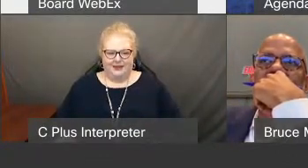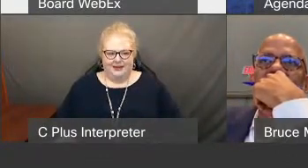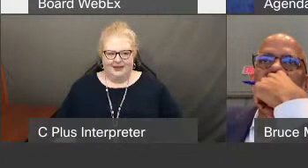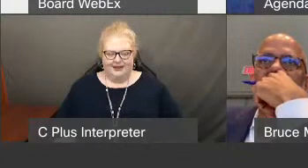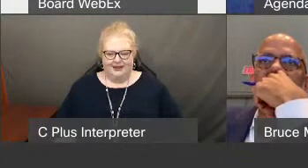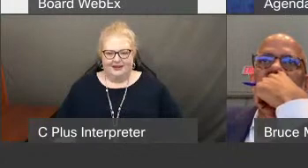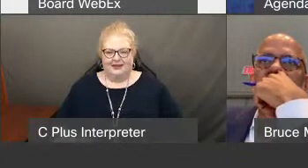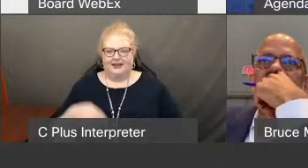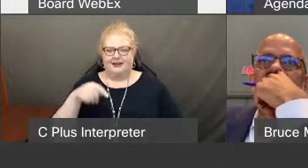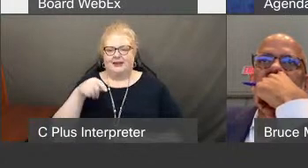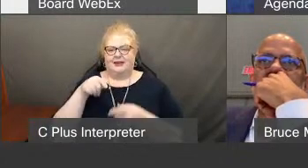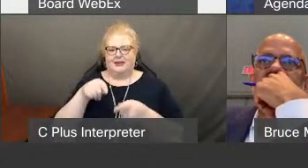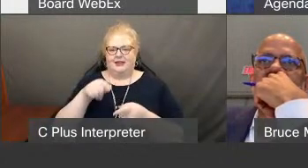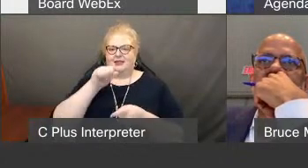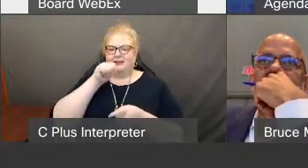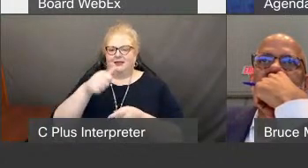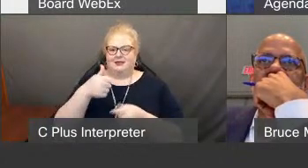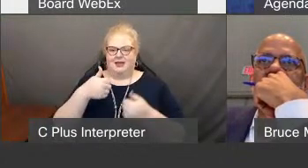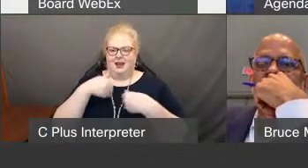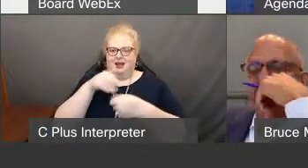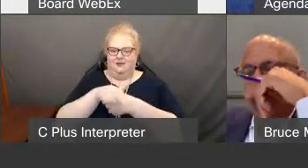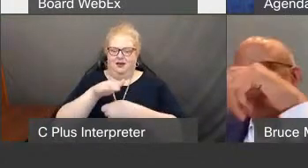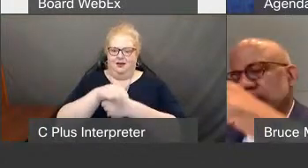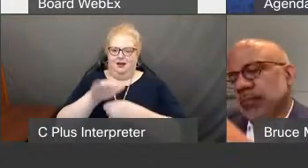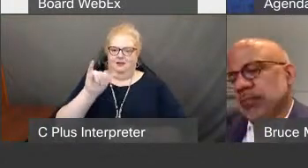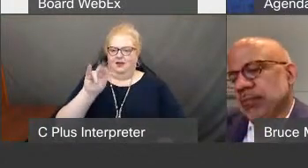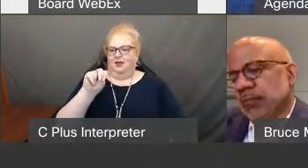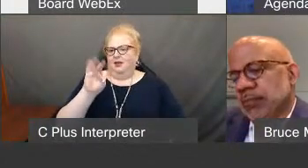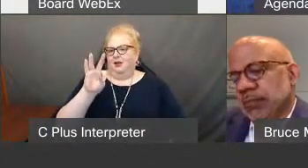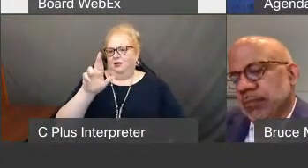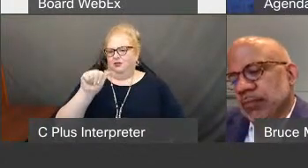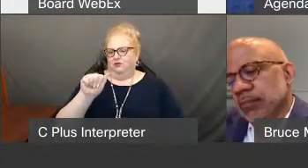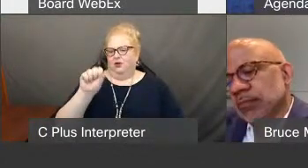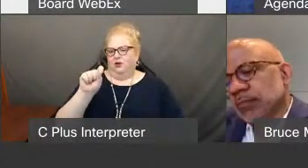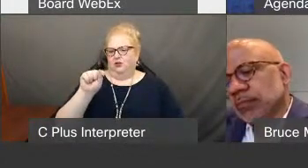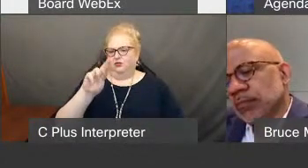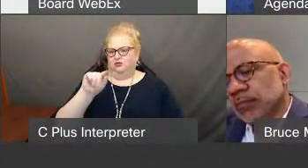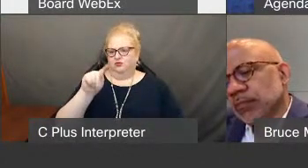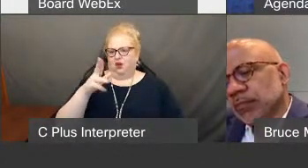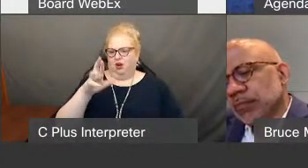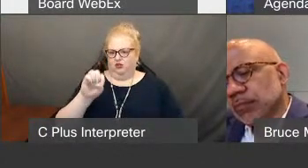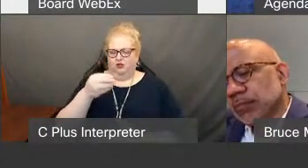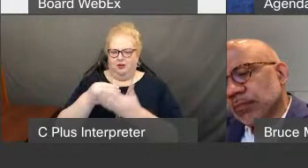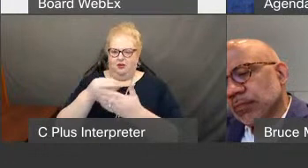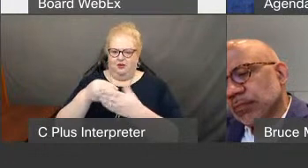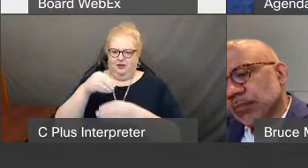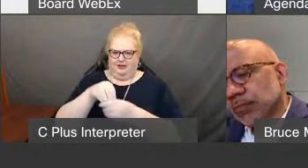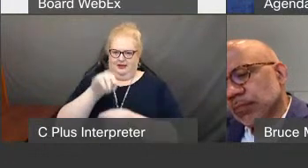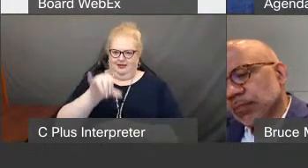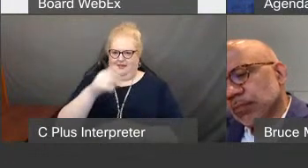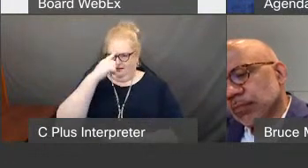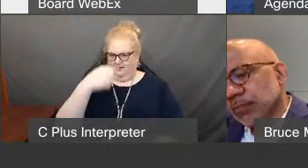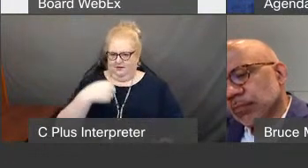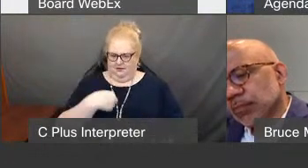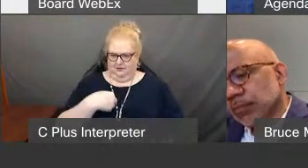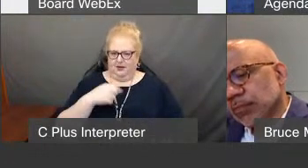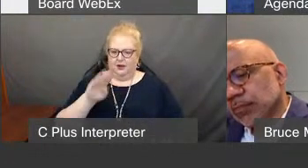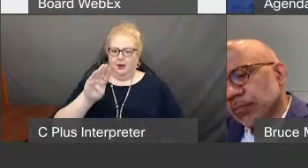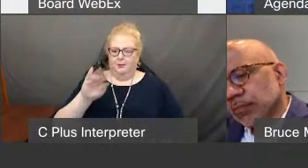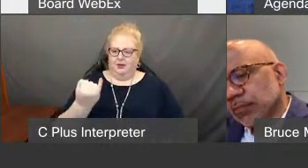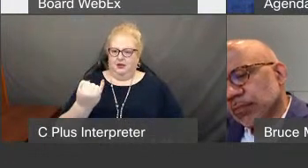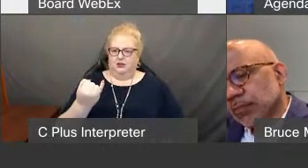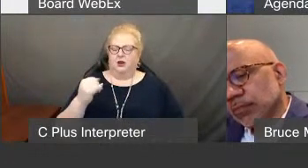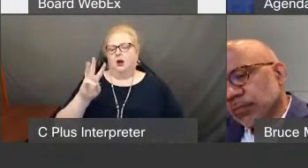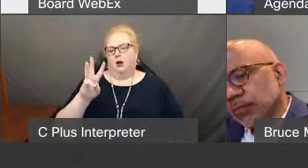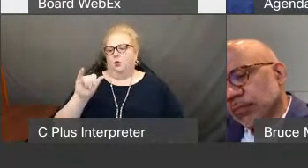This does not have enough infrastructure money in it for me. BJ and I, Director Wyrick and I, was visiting a home in Meadowcliff